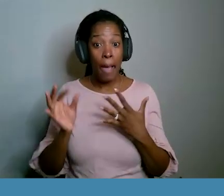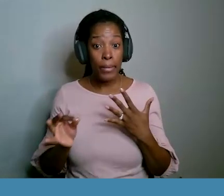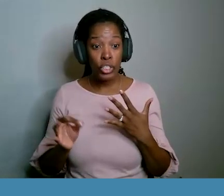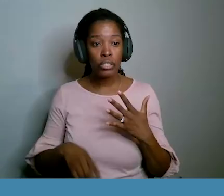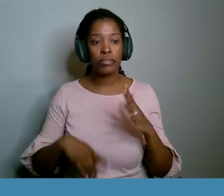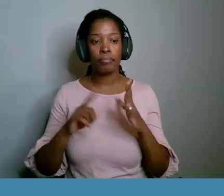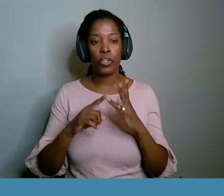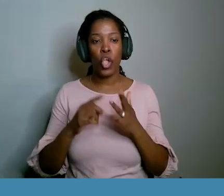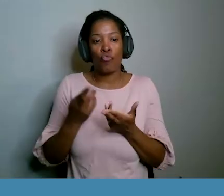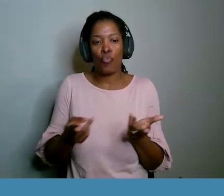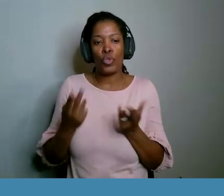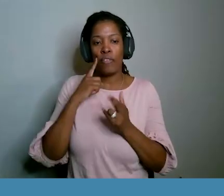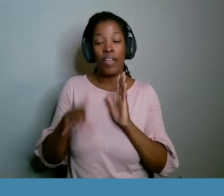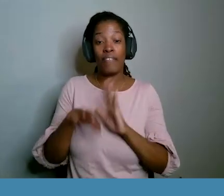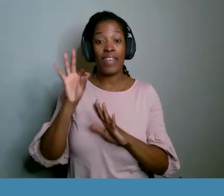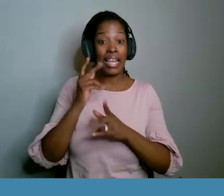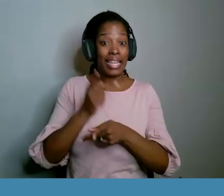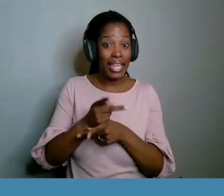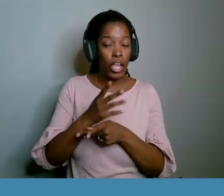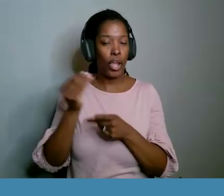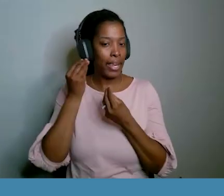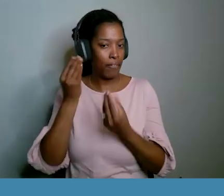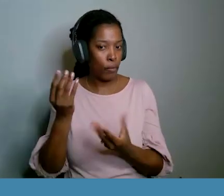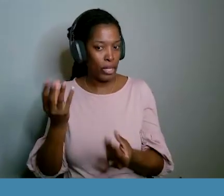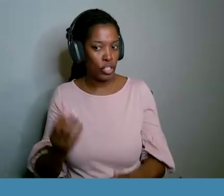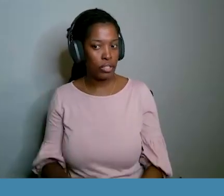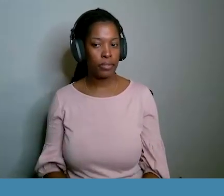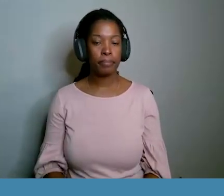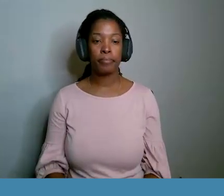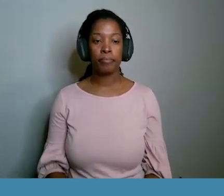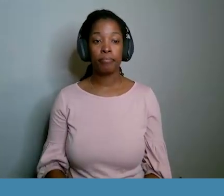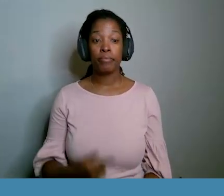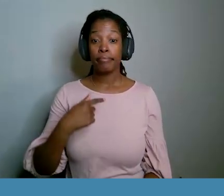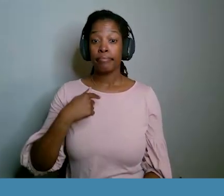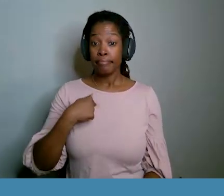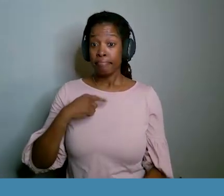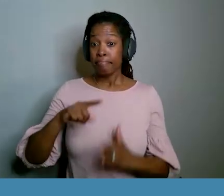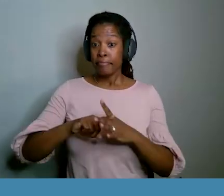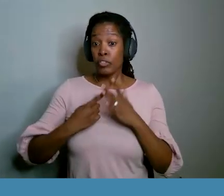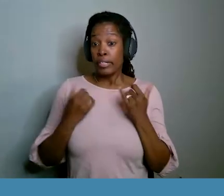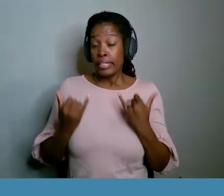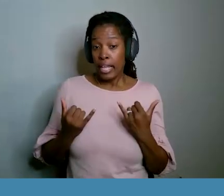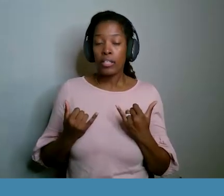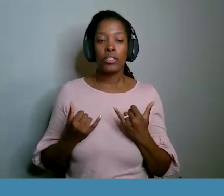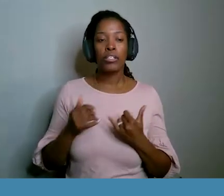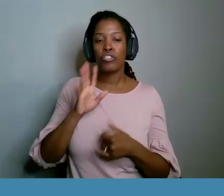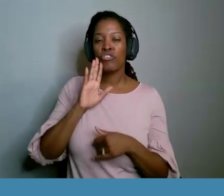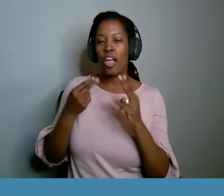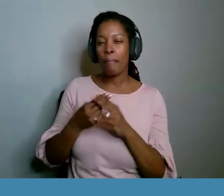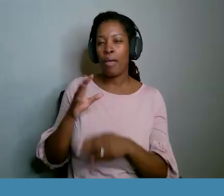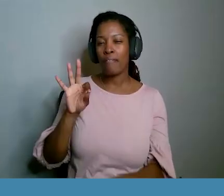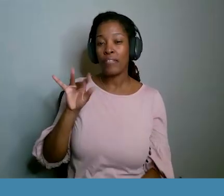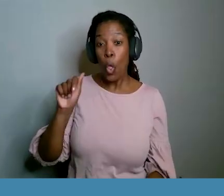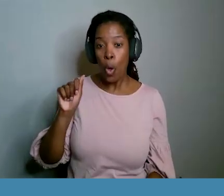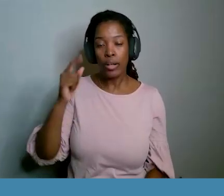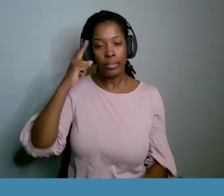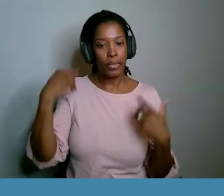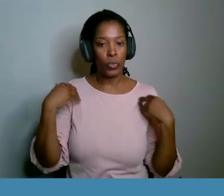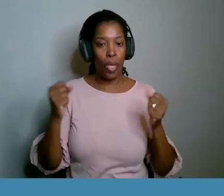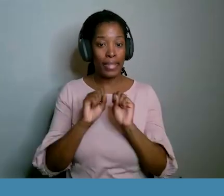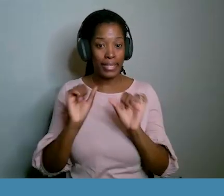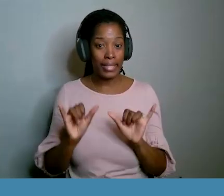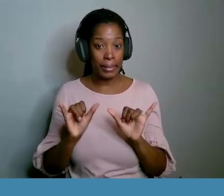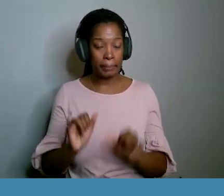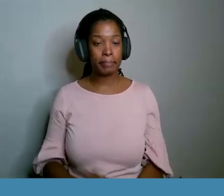resources for finding care and information. So I want to start by talking about Florida's mental health system. So when we